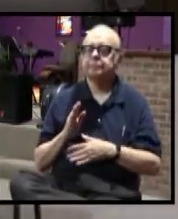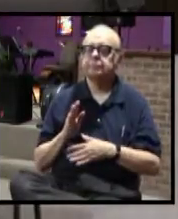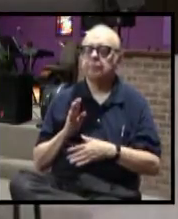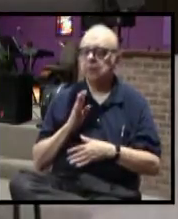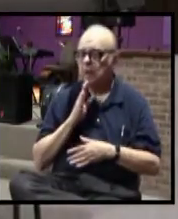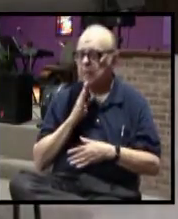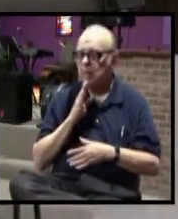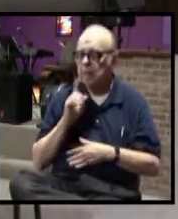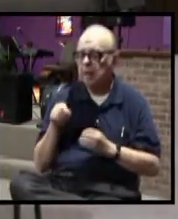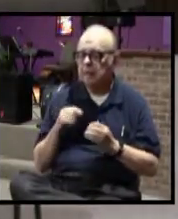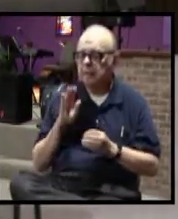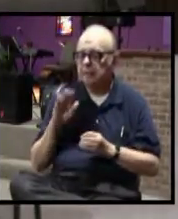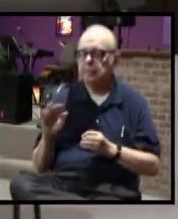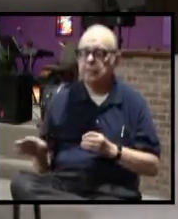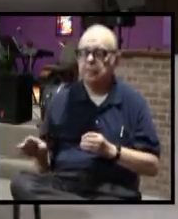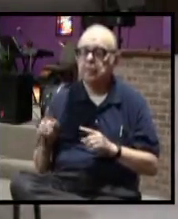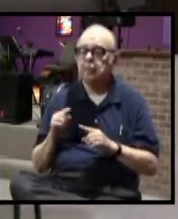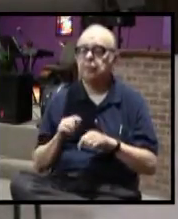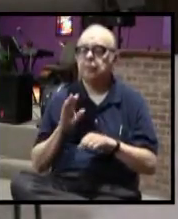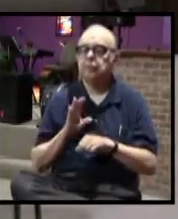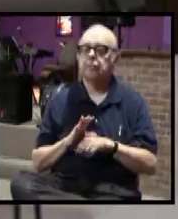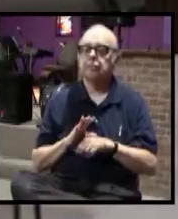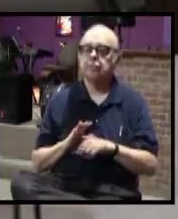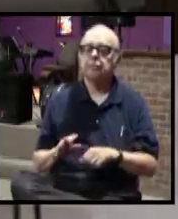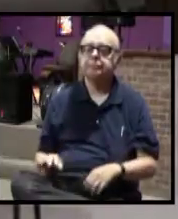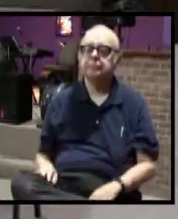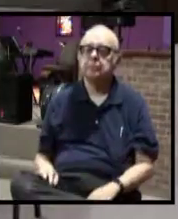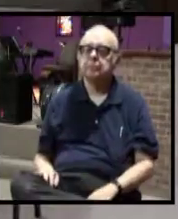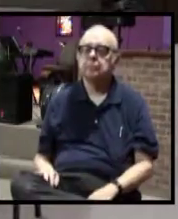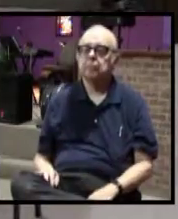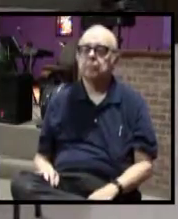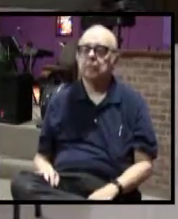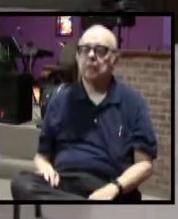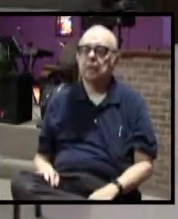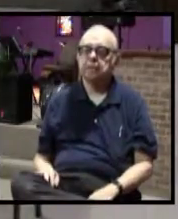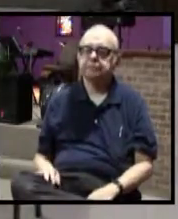That's God talking about his children to the church.